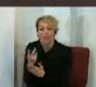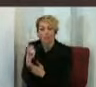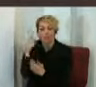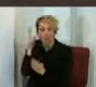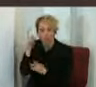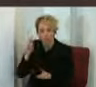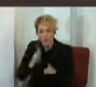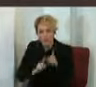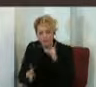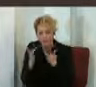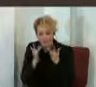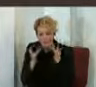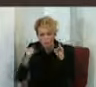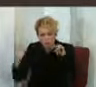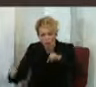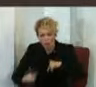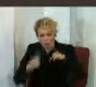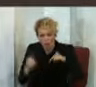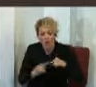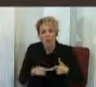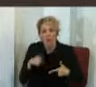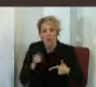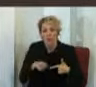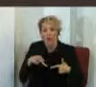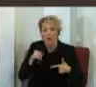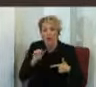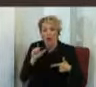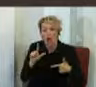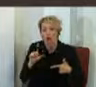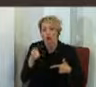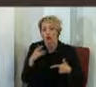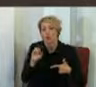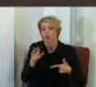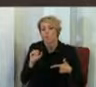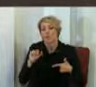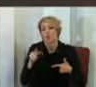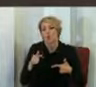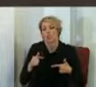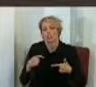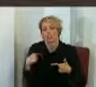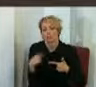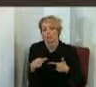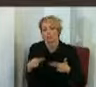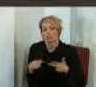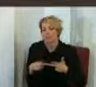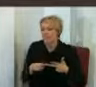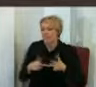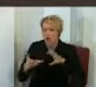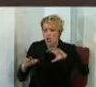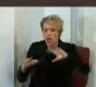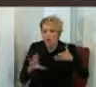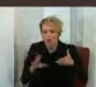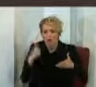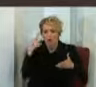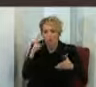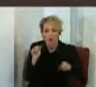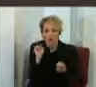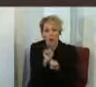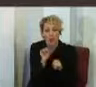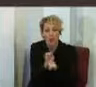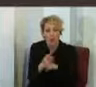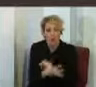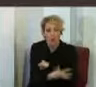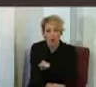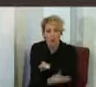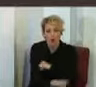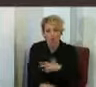Paul Gromberg Fund, with our Laundry Love, where we offer free laundry once a month to the homeless and the working poor, where we feed people through our food